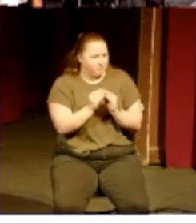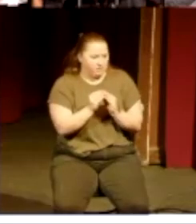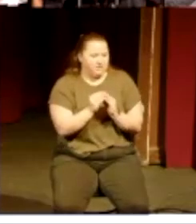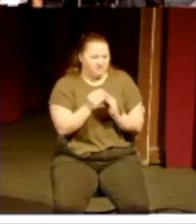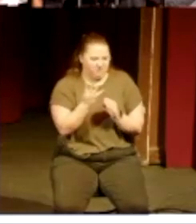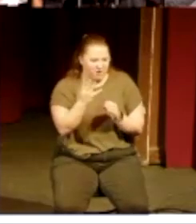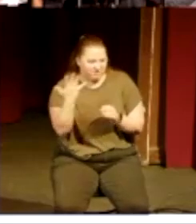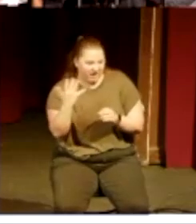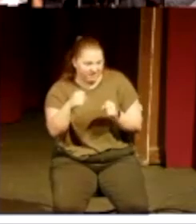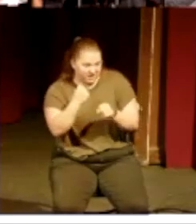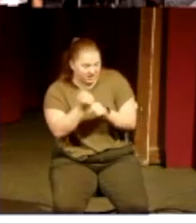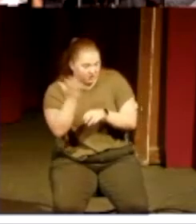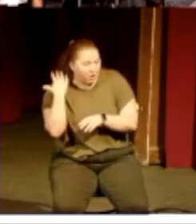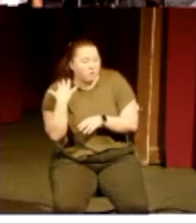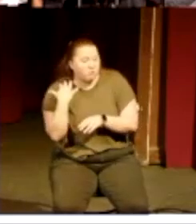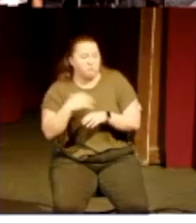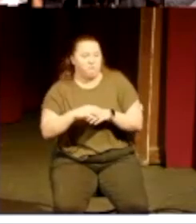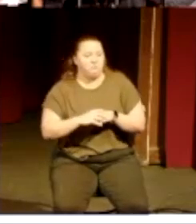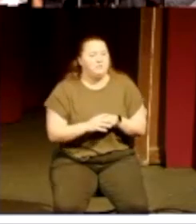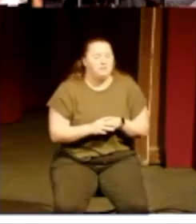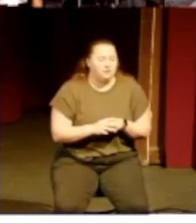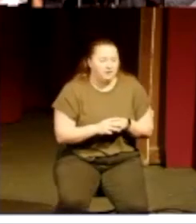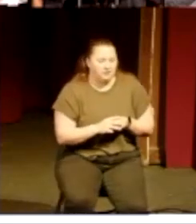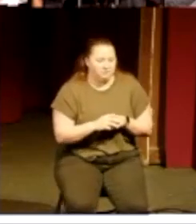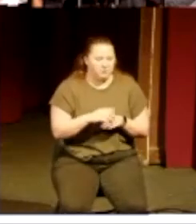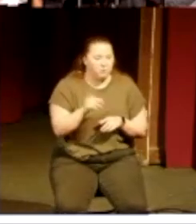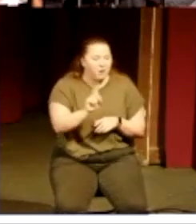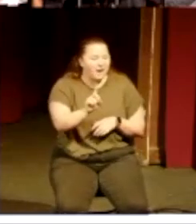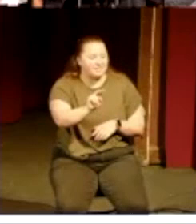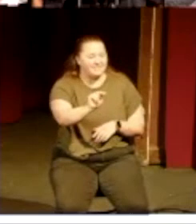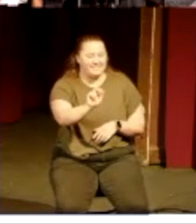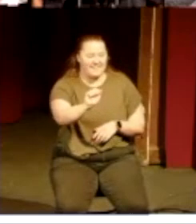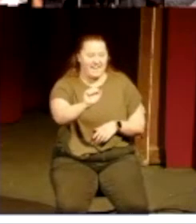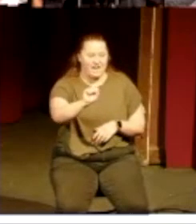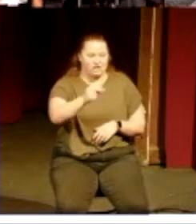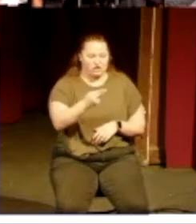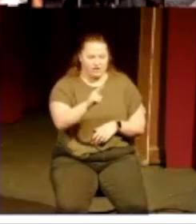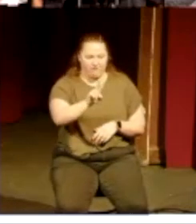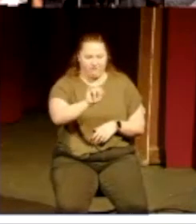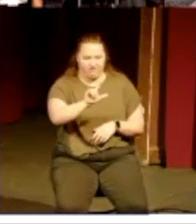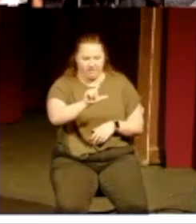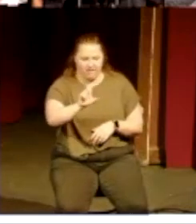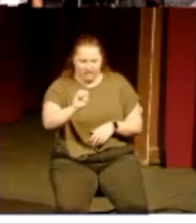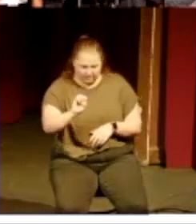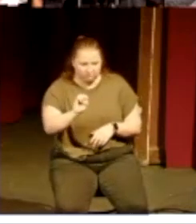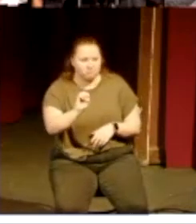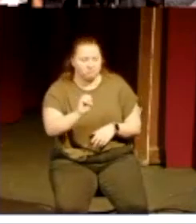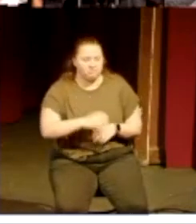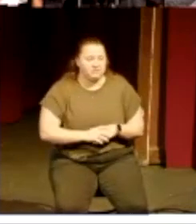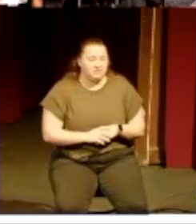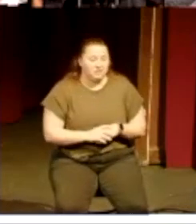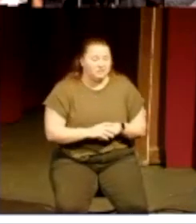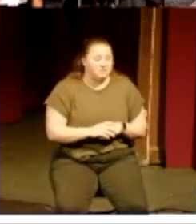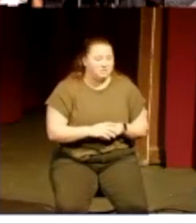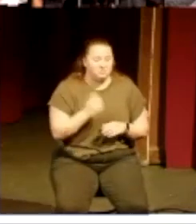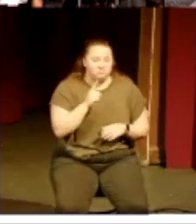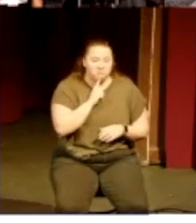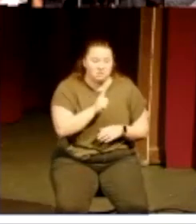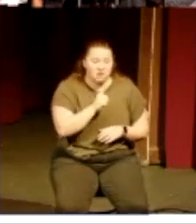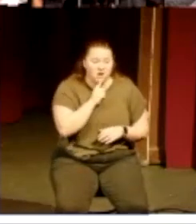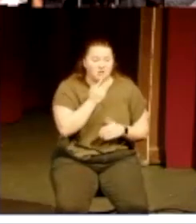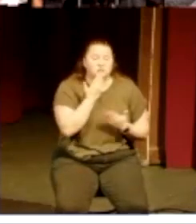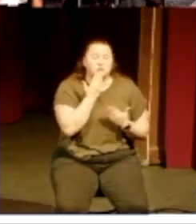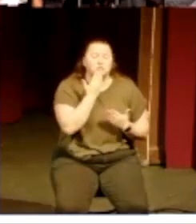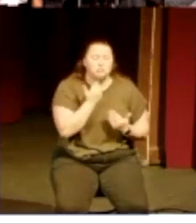an HBCU in Nashville, Tennessee, Fisk University. And it was so sweet to see just